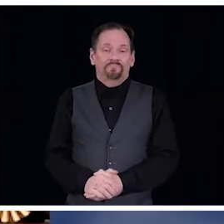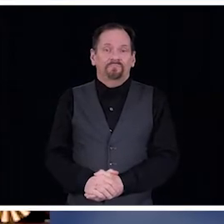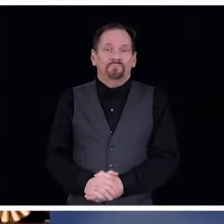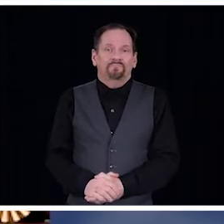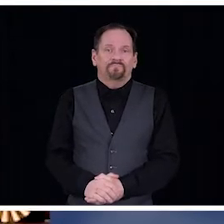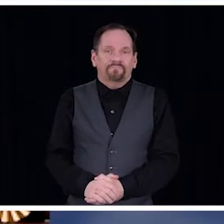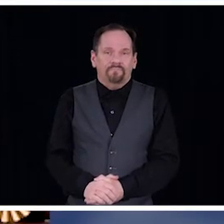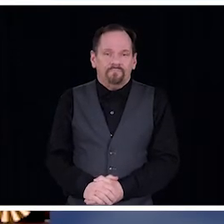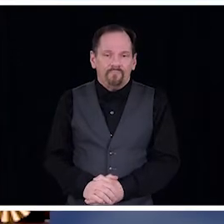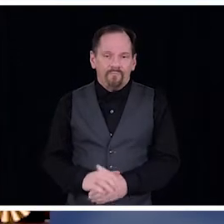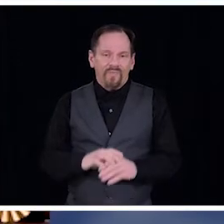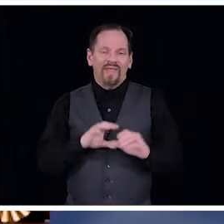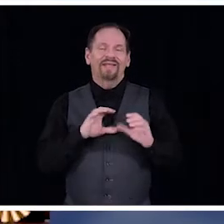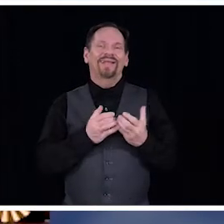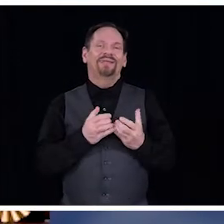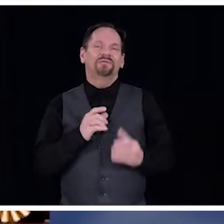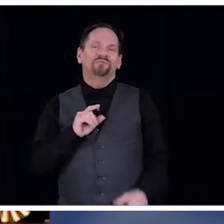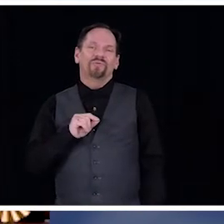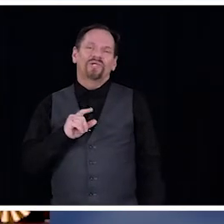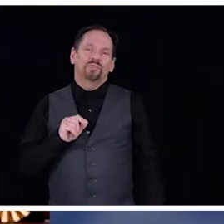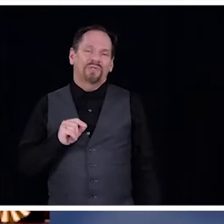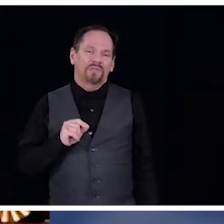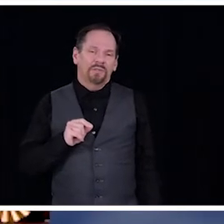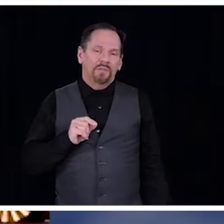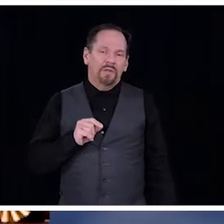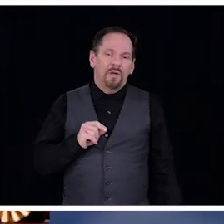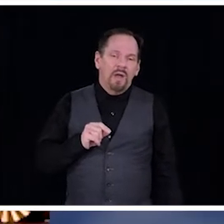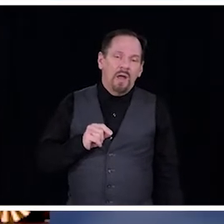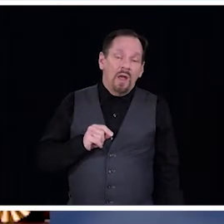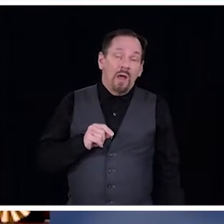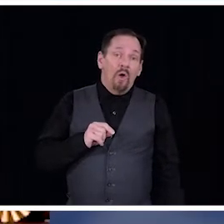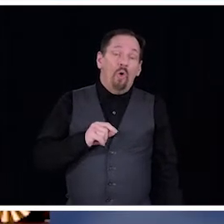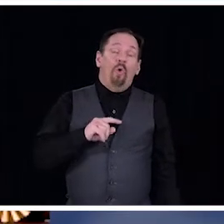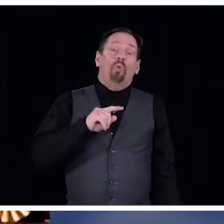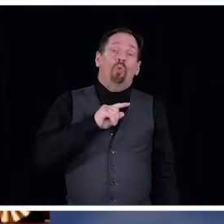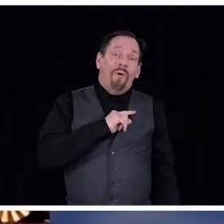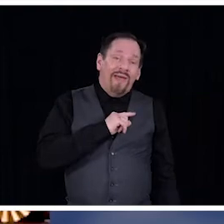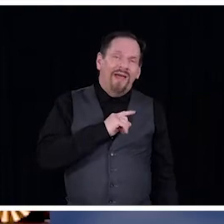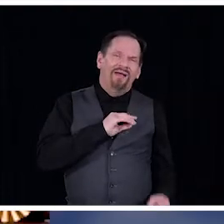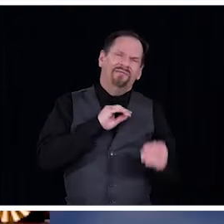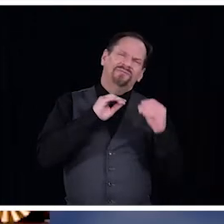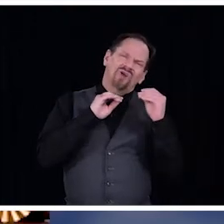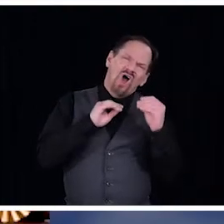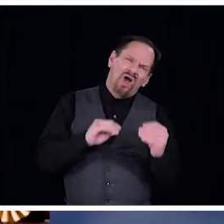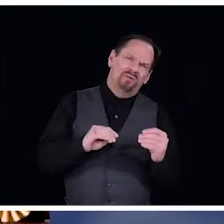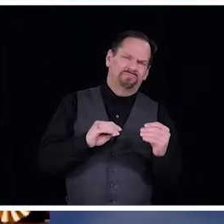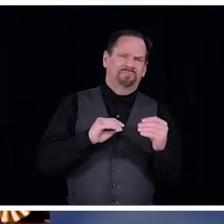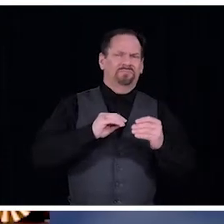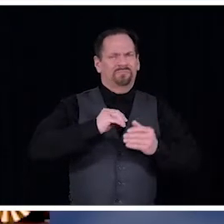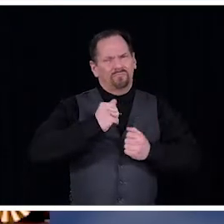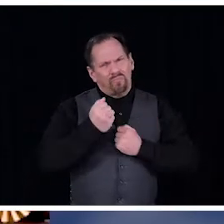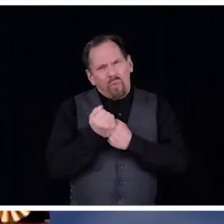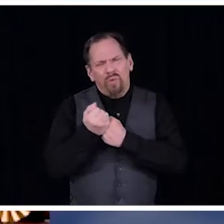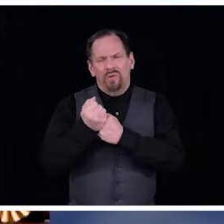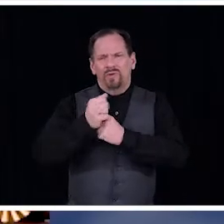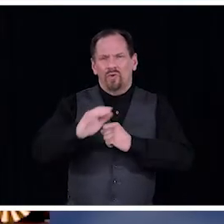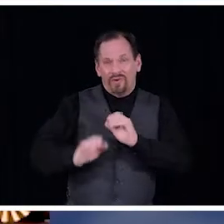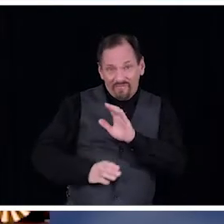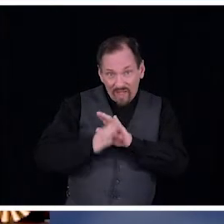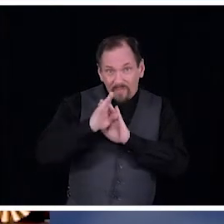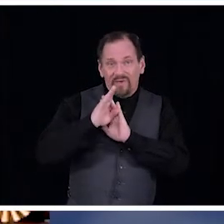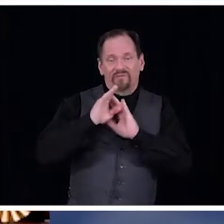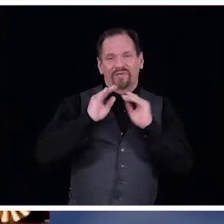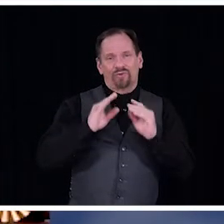Class of 2020, just as we have contributed to your development as musicians, teachers, and scholars, so have